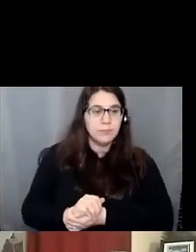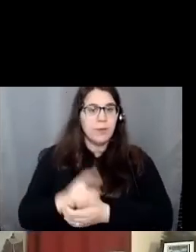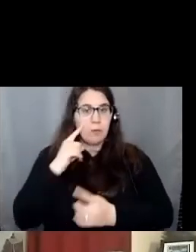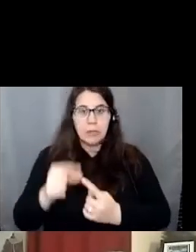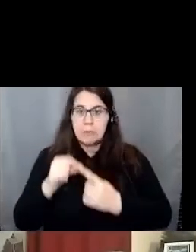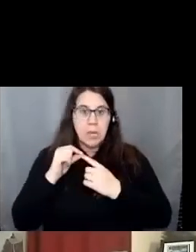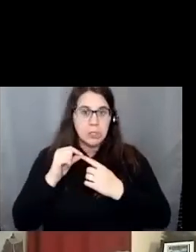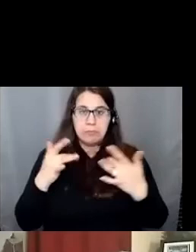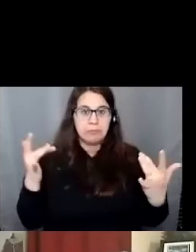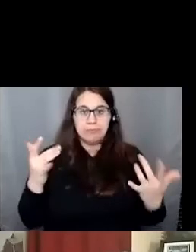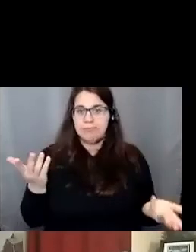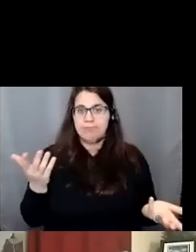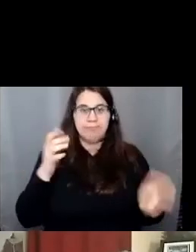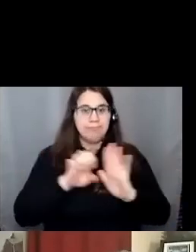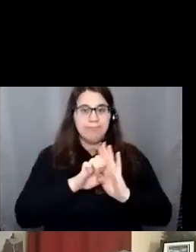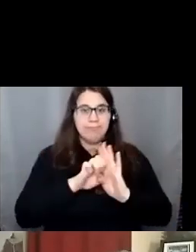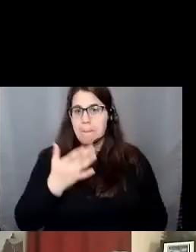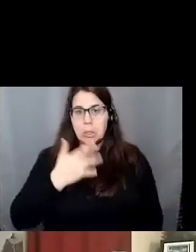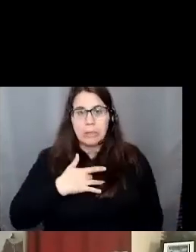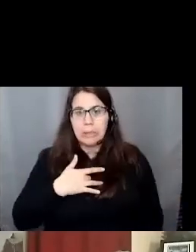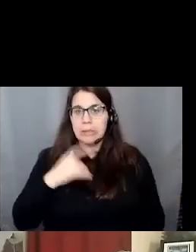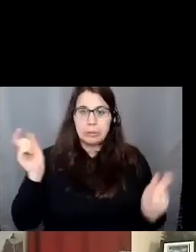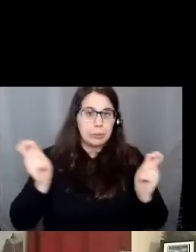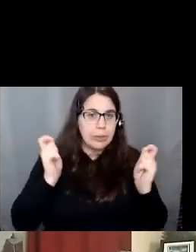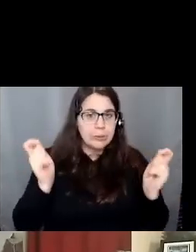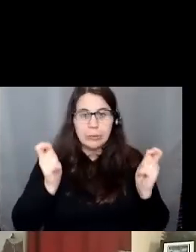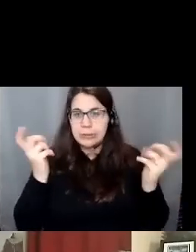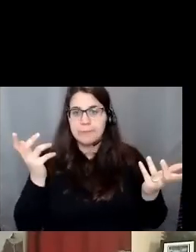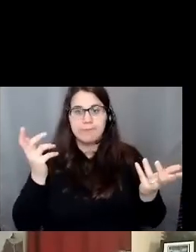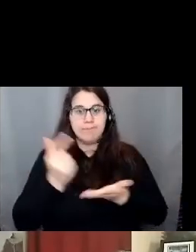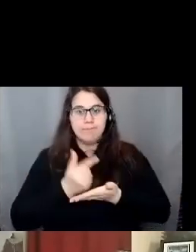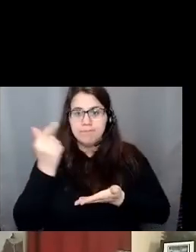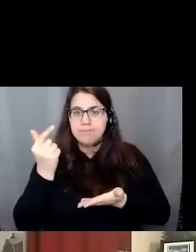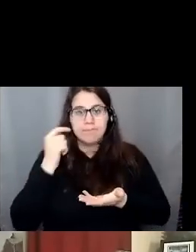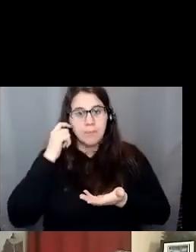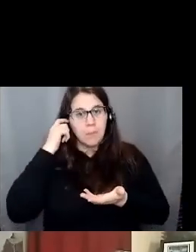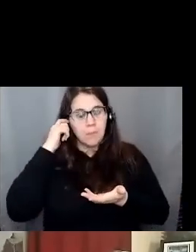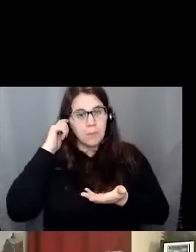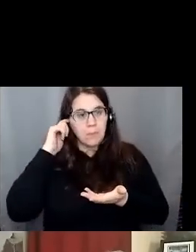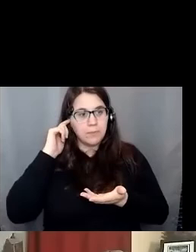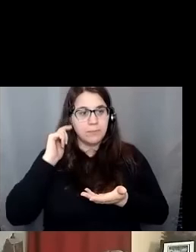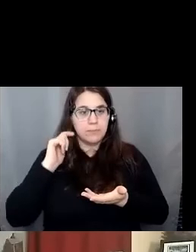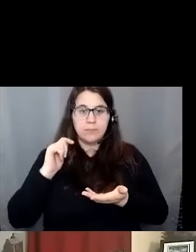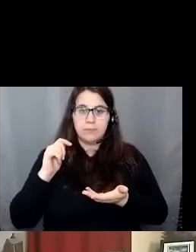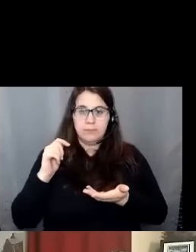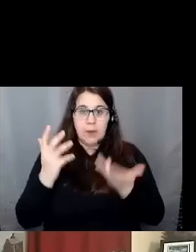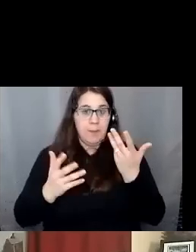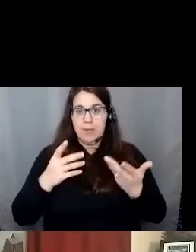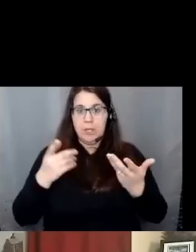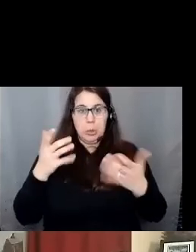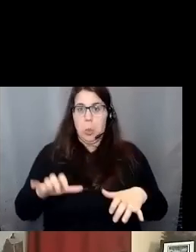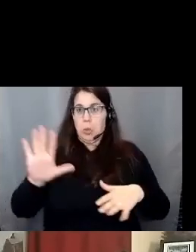occasions. You think about birthdays or graduations or other celebratory circumstances where maybe they don't want to